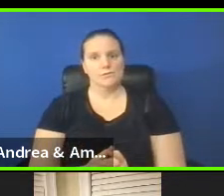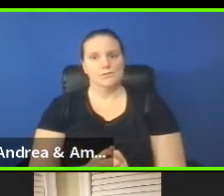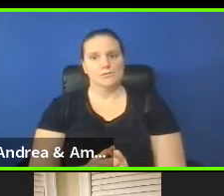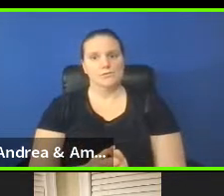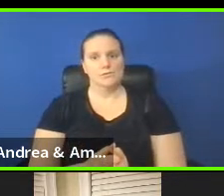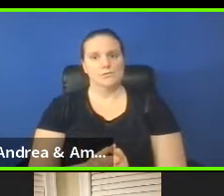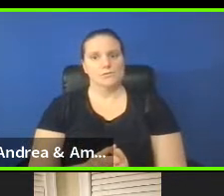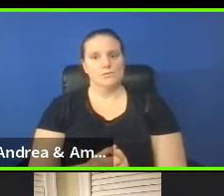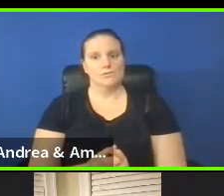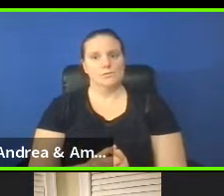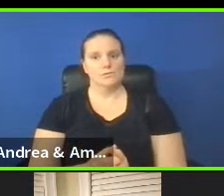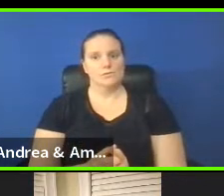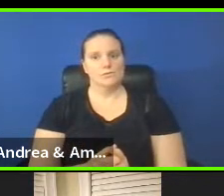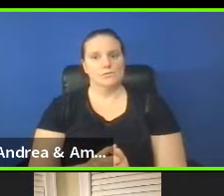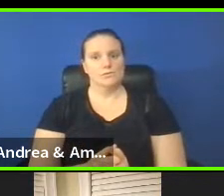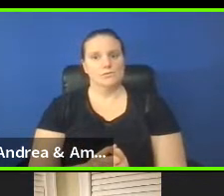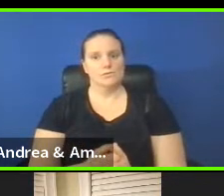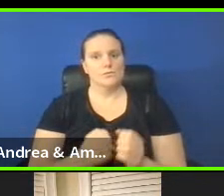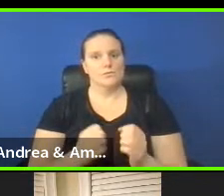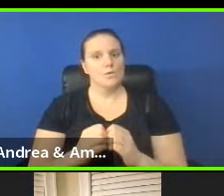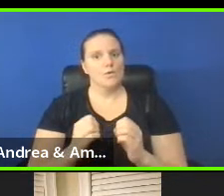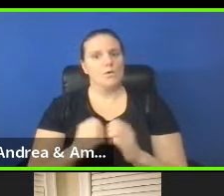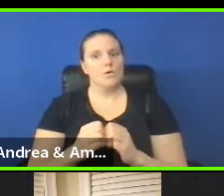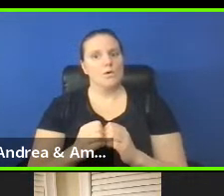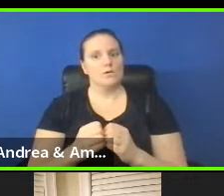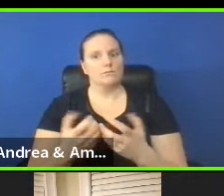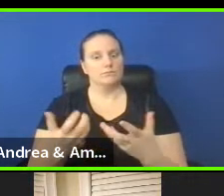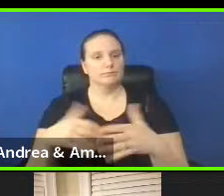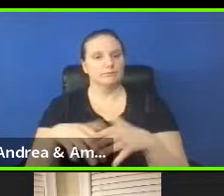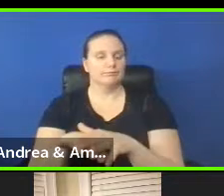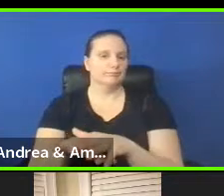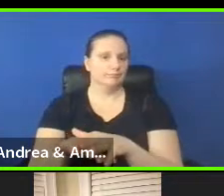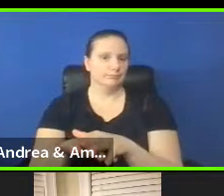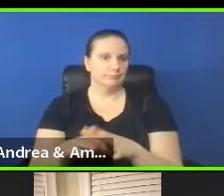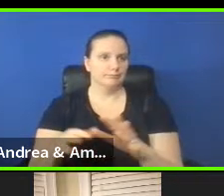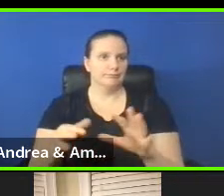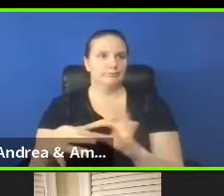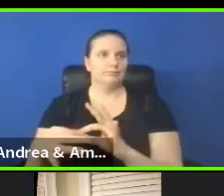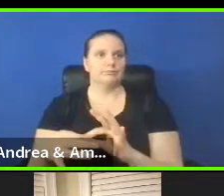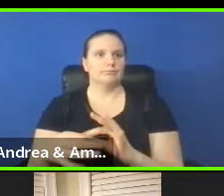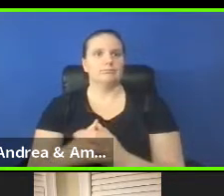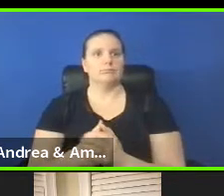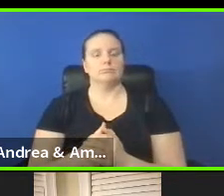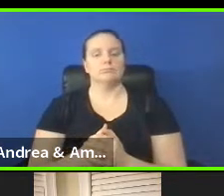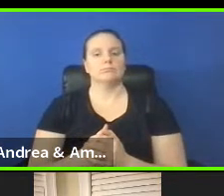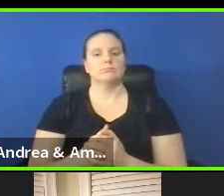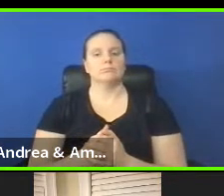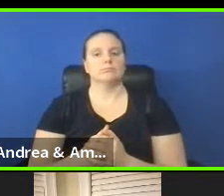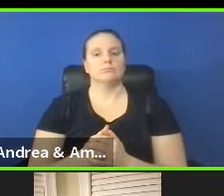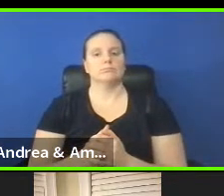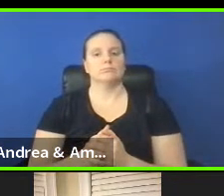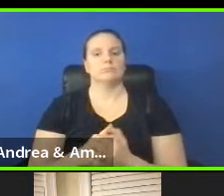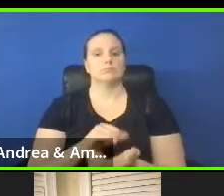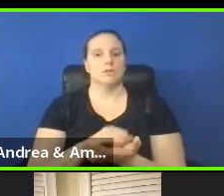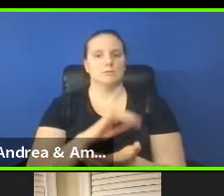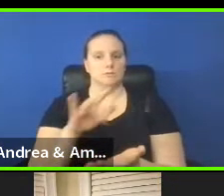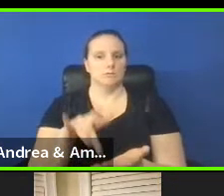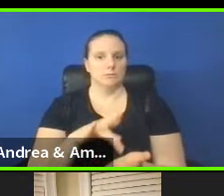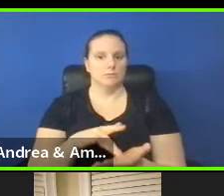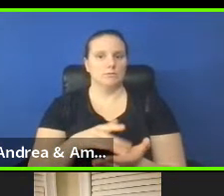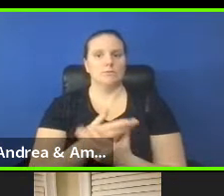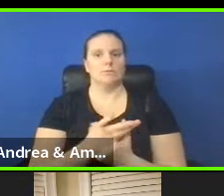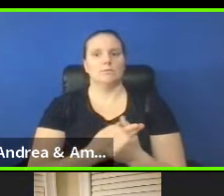a more nuanced intersectionality that is centering